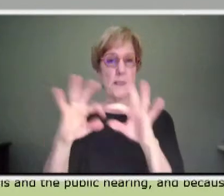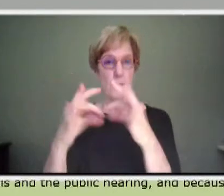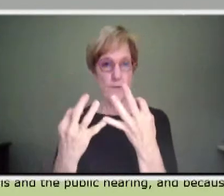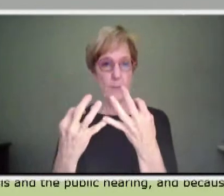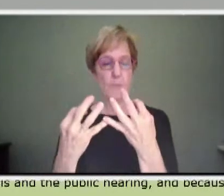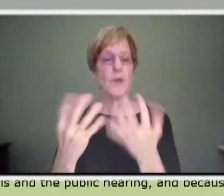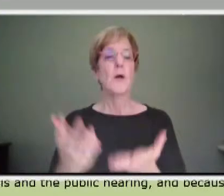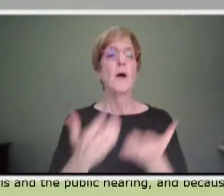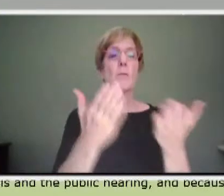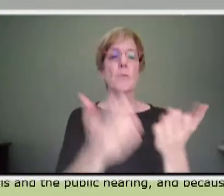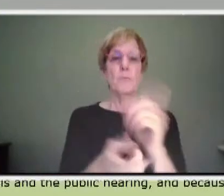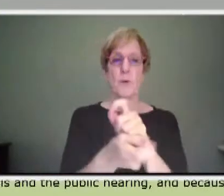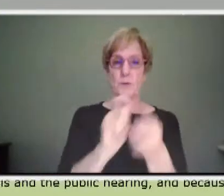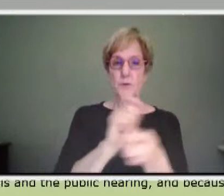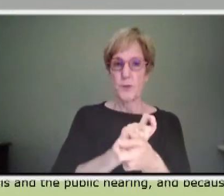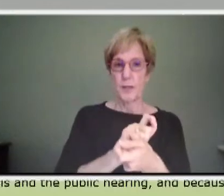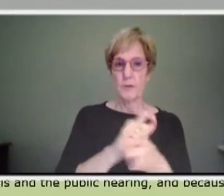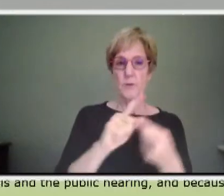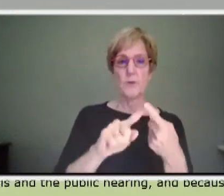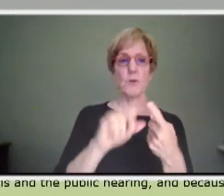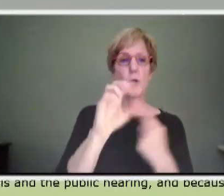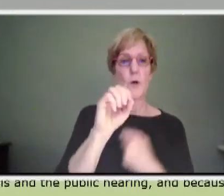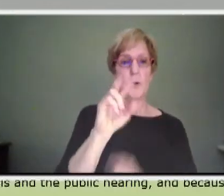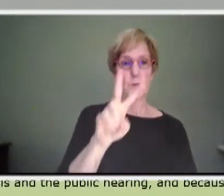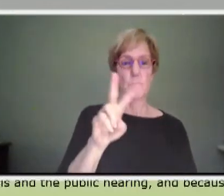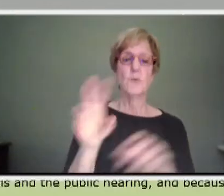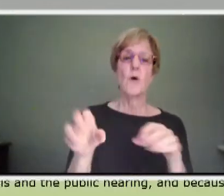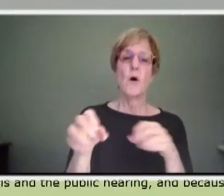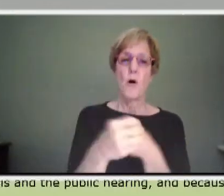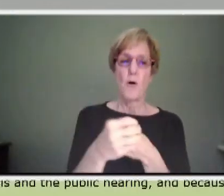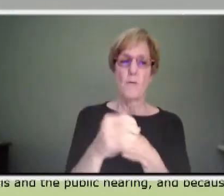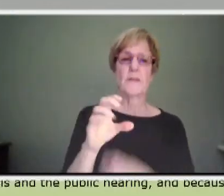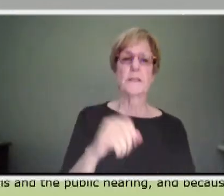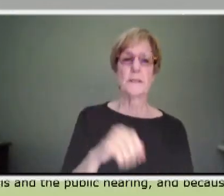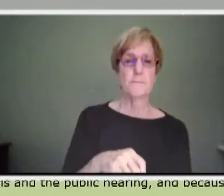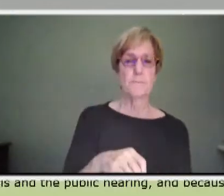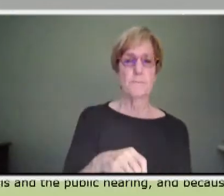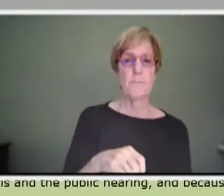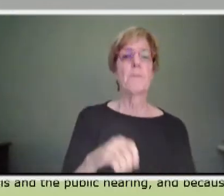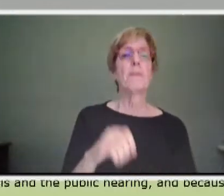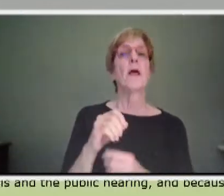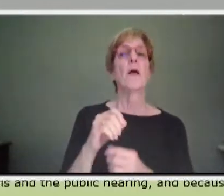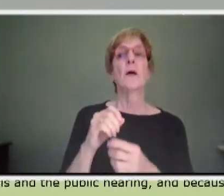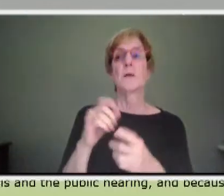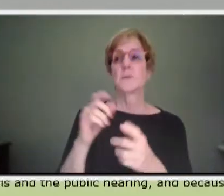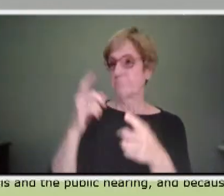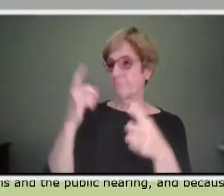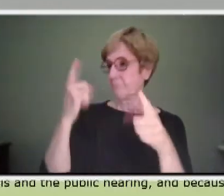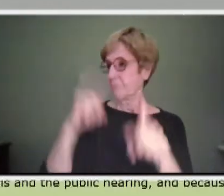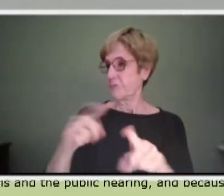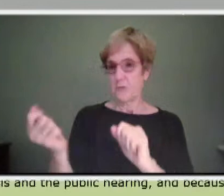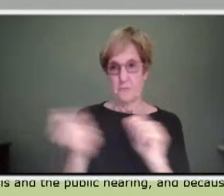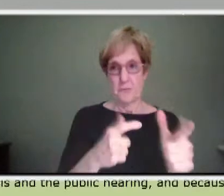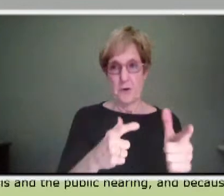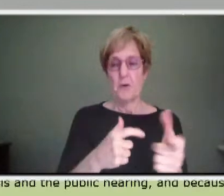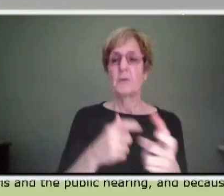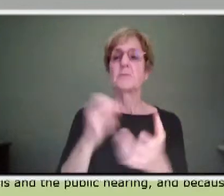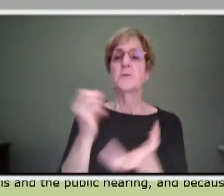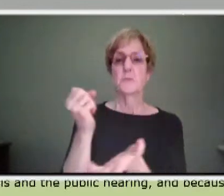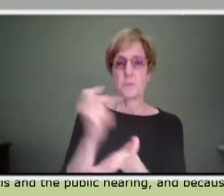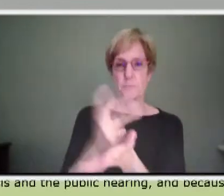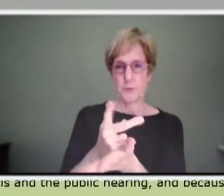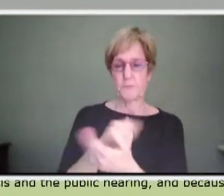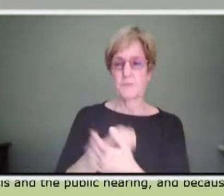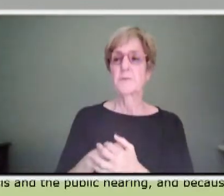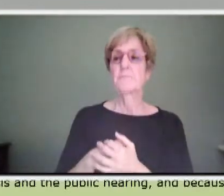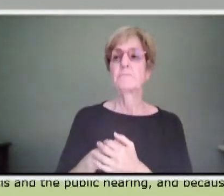Proposed zoning is O2 office conditional. The zoning committee voted 7-0 to recommend approval of this petition, and staff